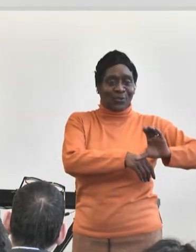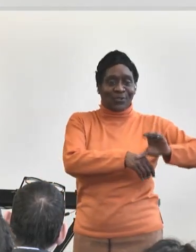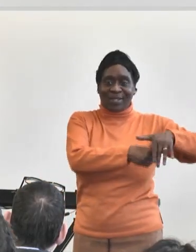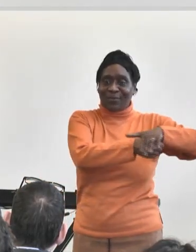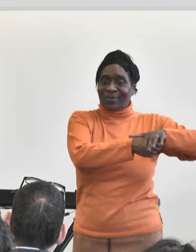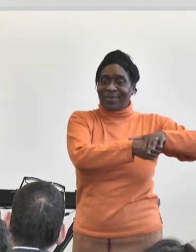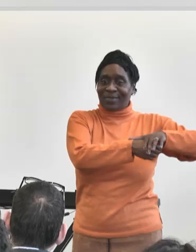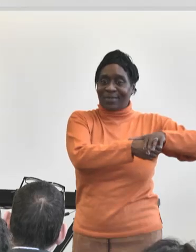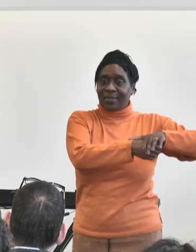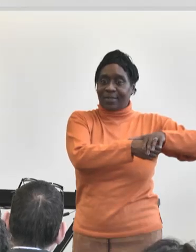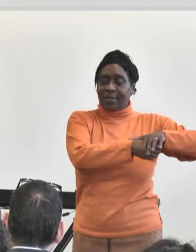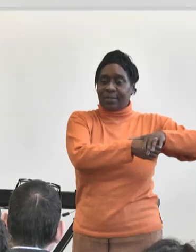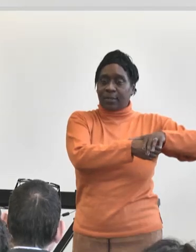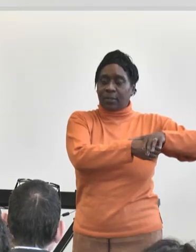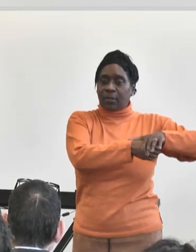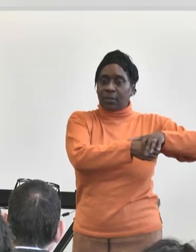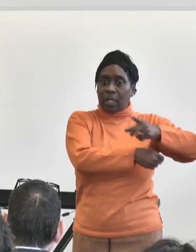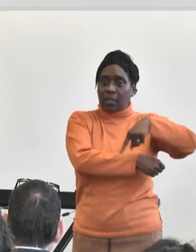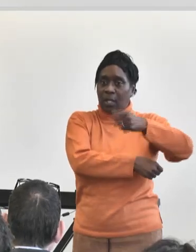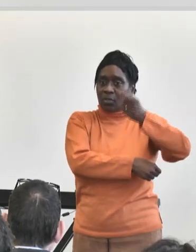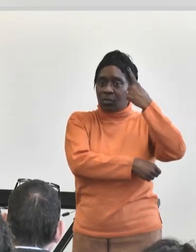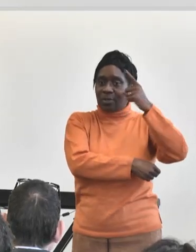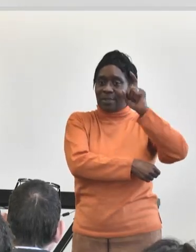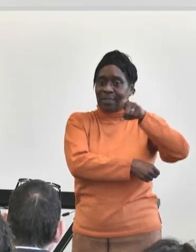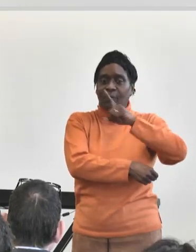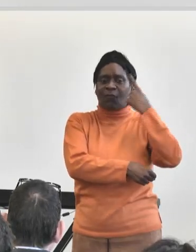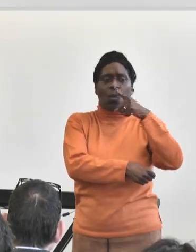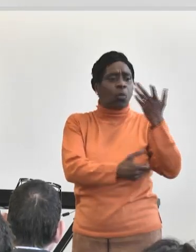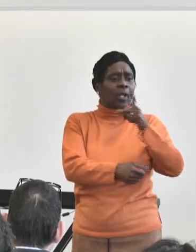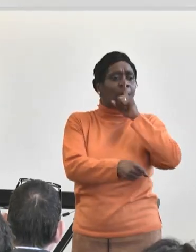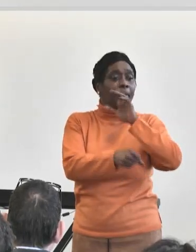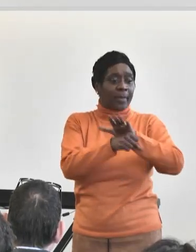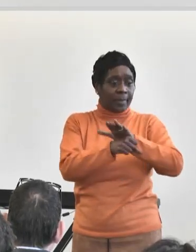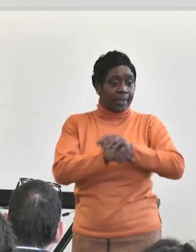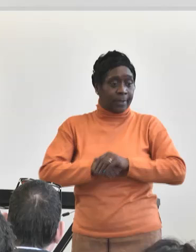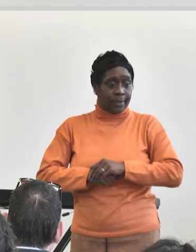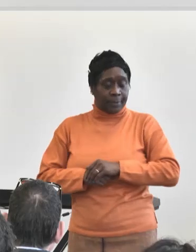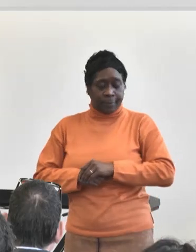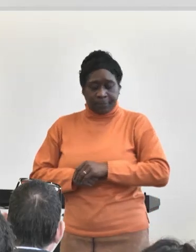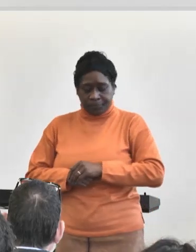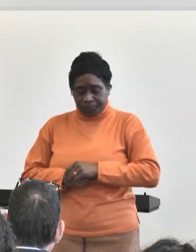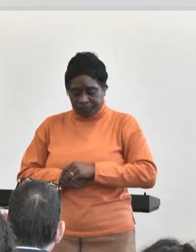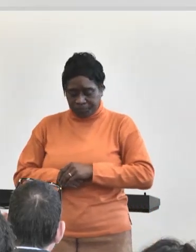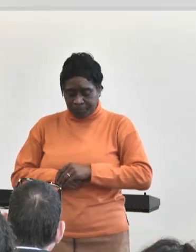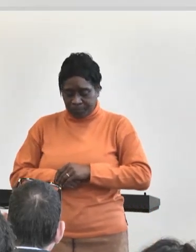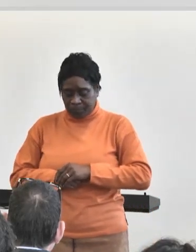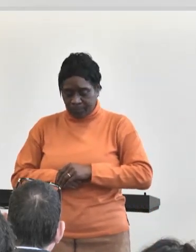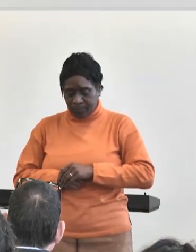como respondió la iglesia del primer siglo. And then they understood their need for commitment. Entonces ahí fue que entendieron su compromiso que era